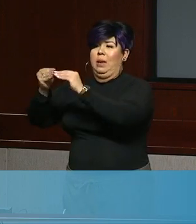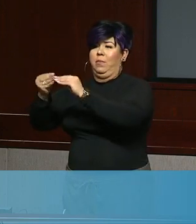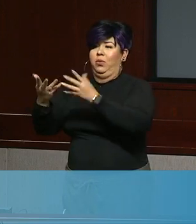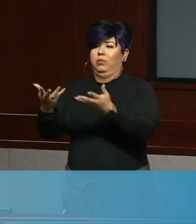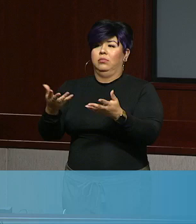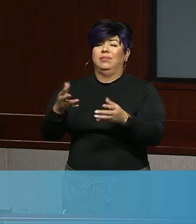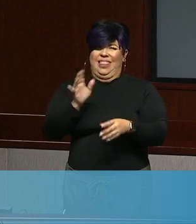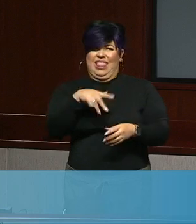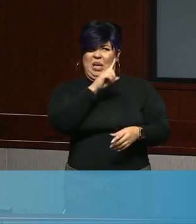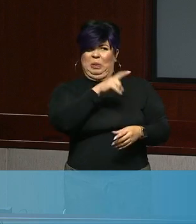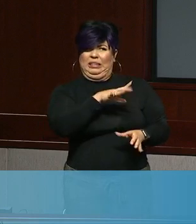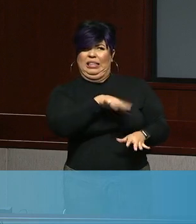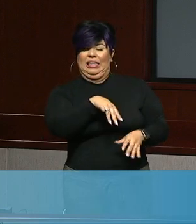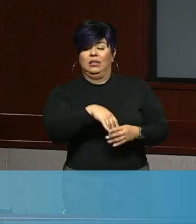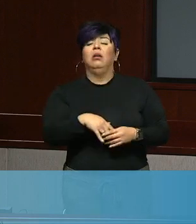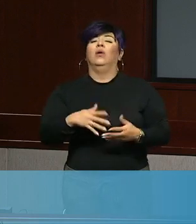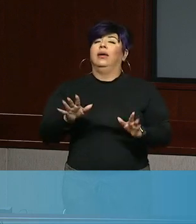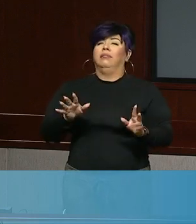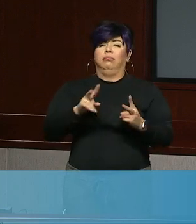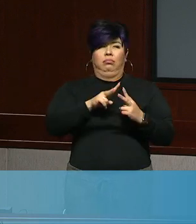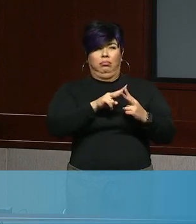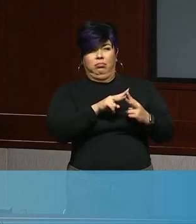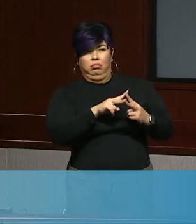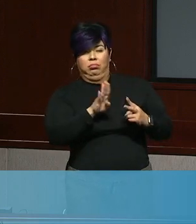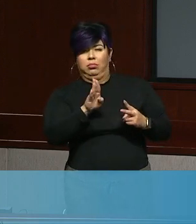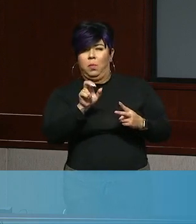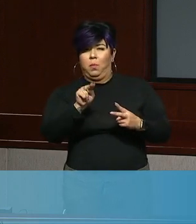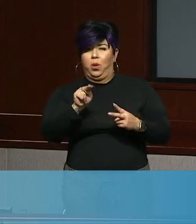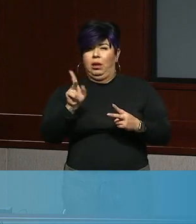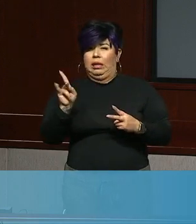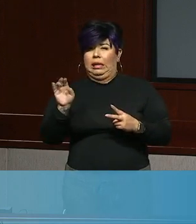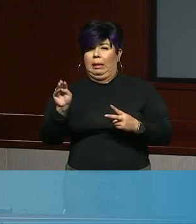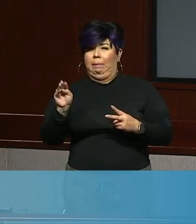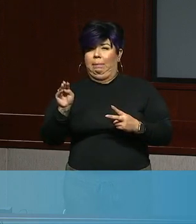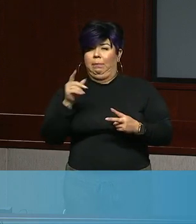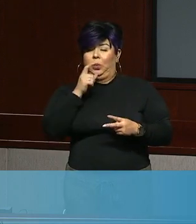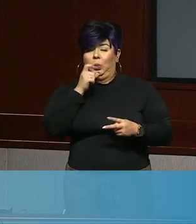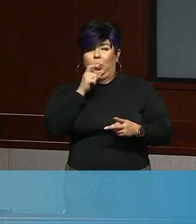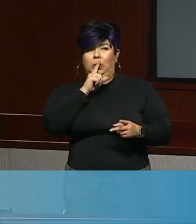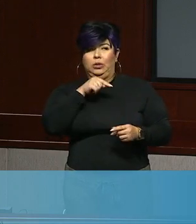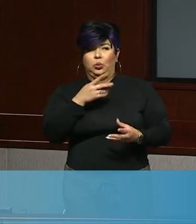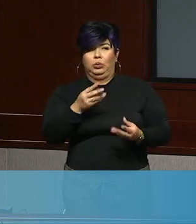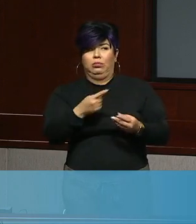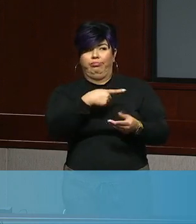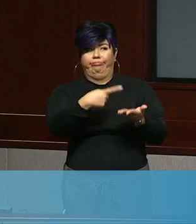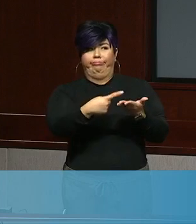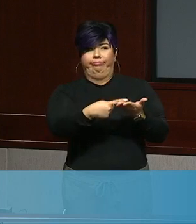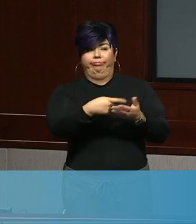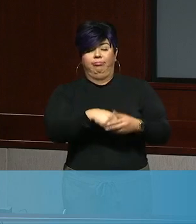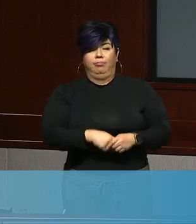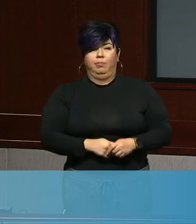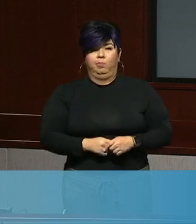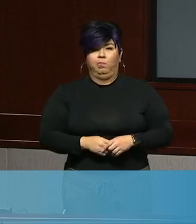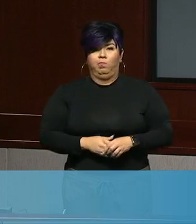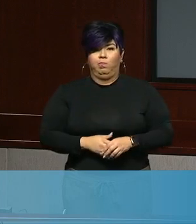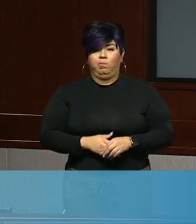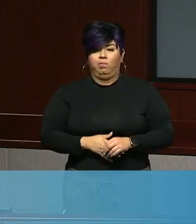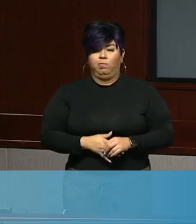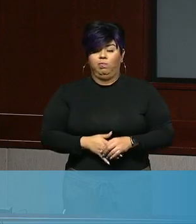have Bryn or Kim respond. Give us just 1 second. I think they're actually reviewing some data really quickly.